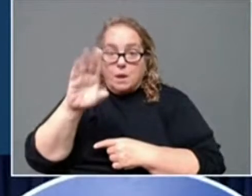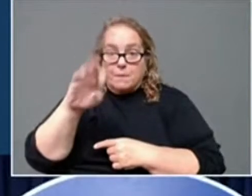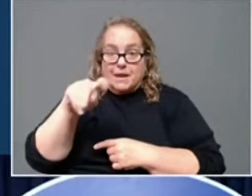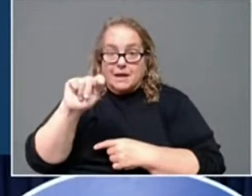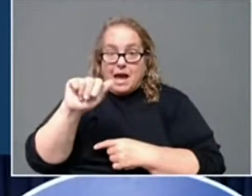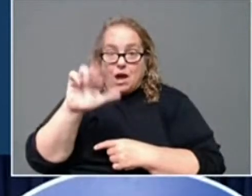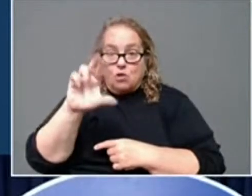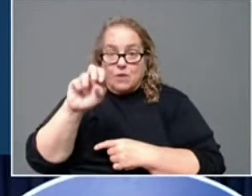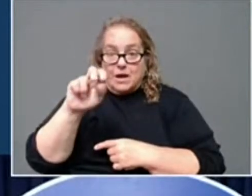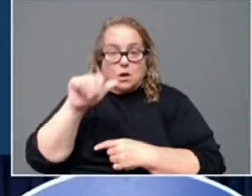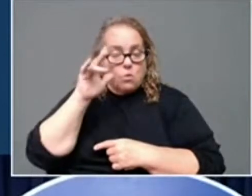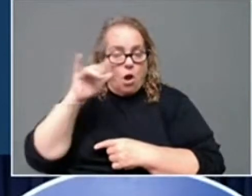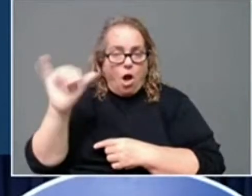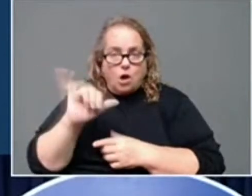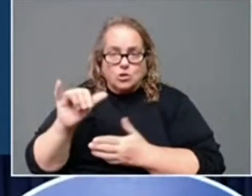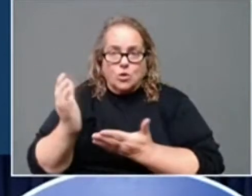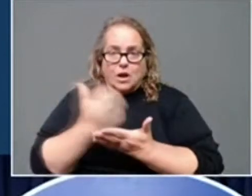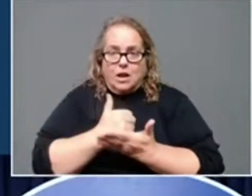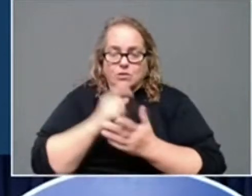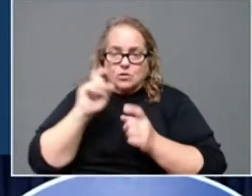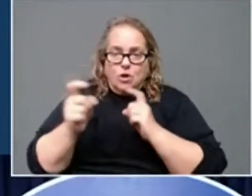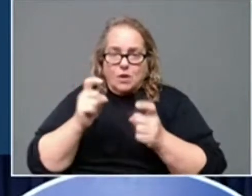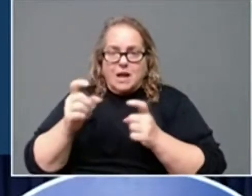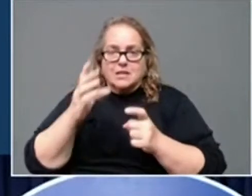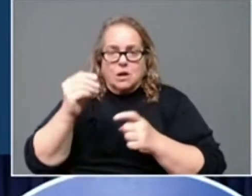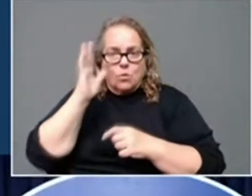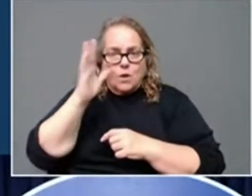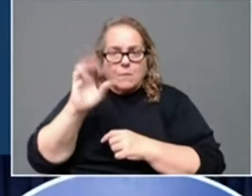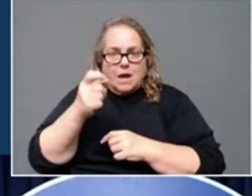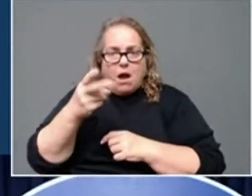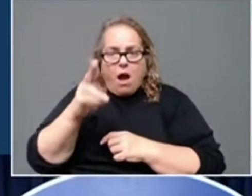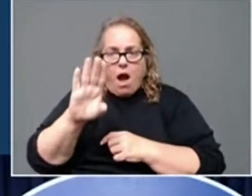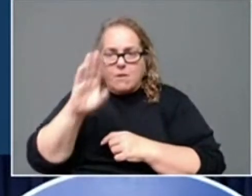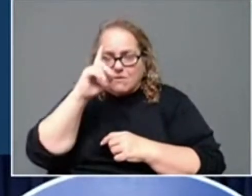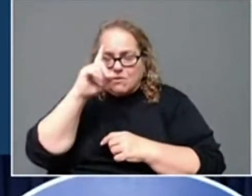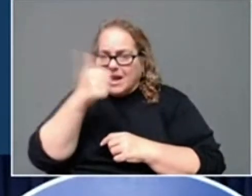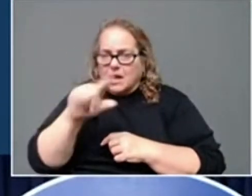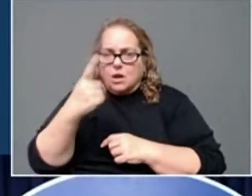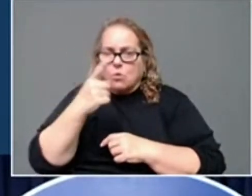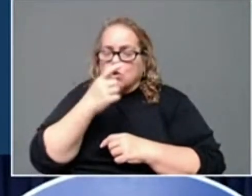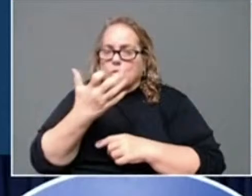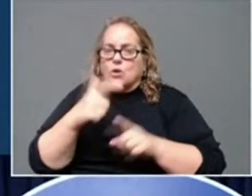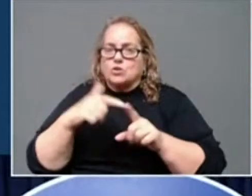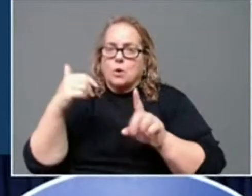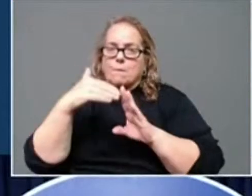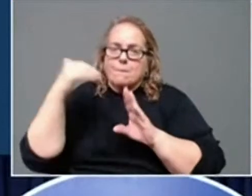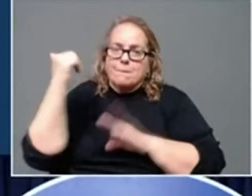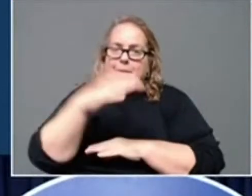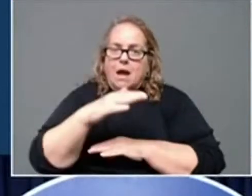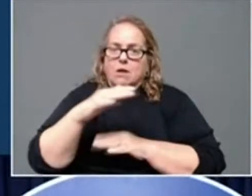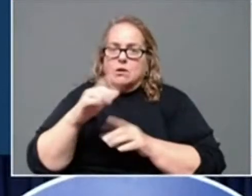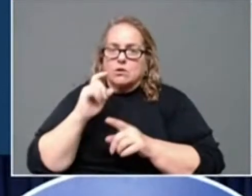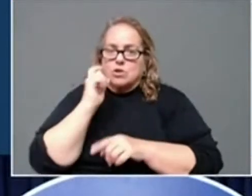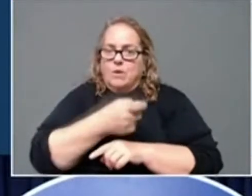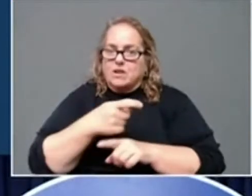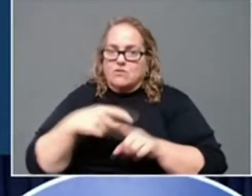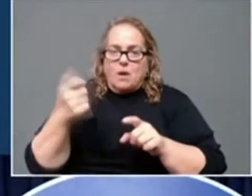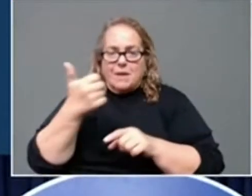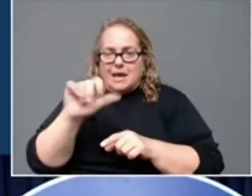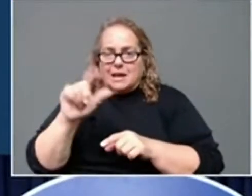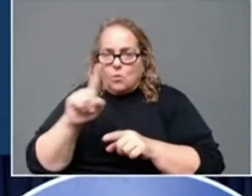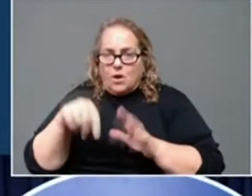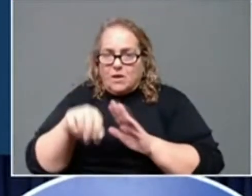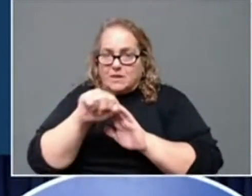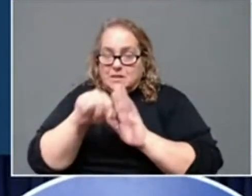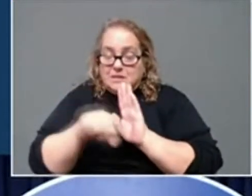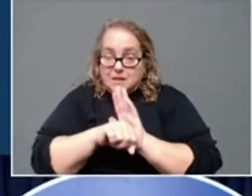collecting donations and will be the hub for anyone who wishes to mail a donation from anywhere in the state. In addition, in